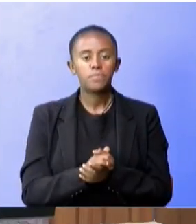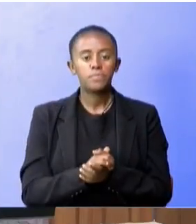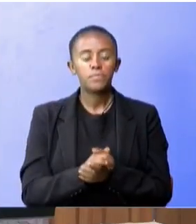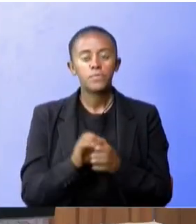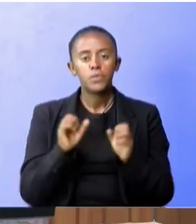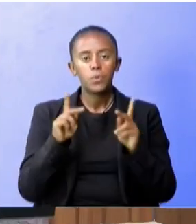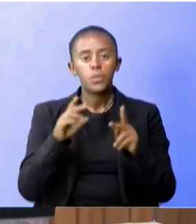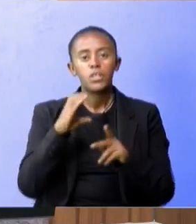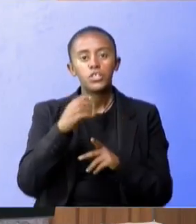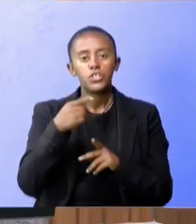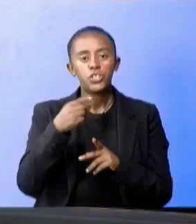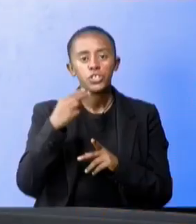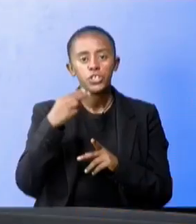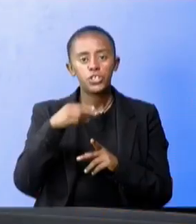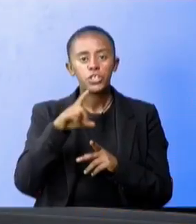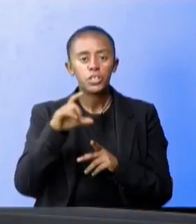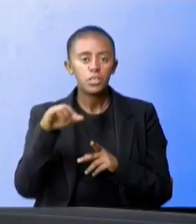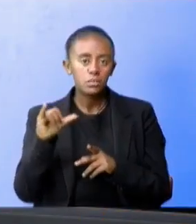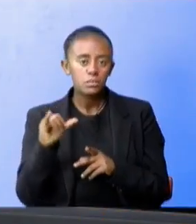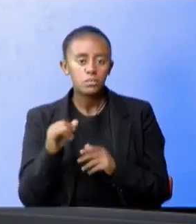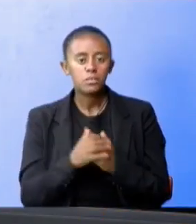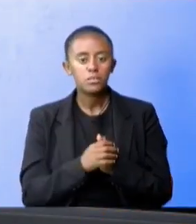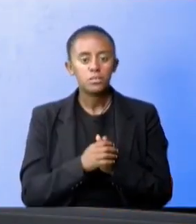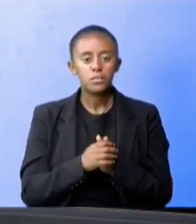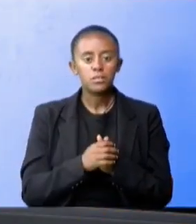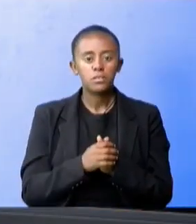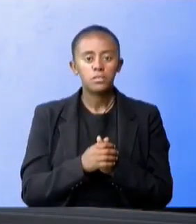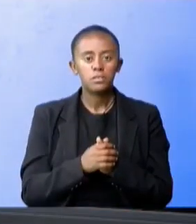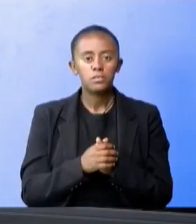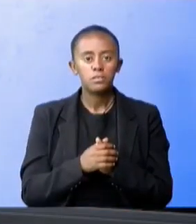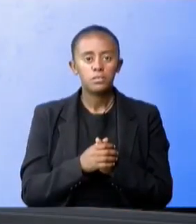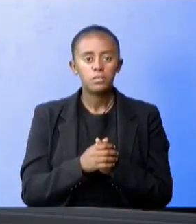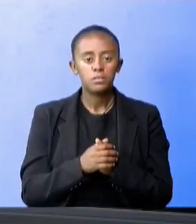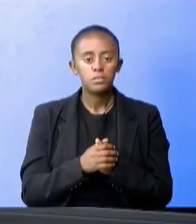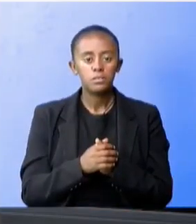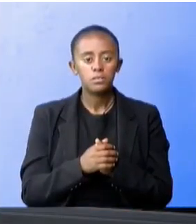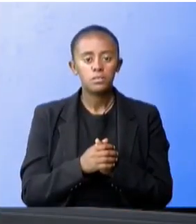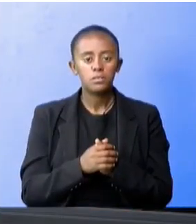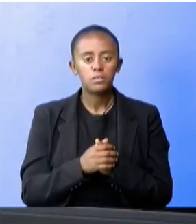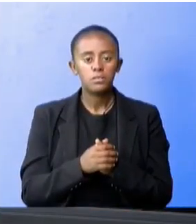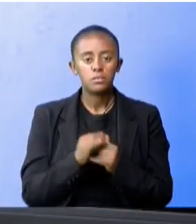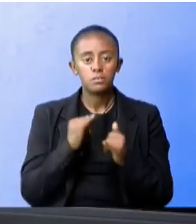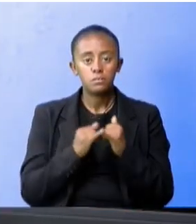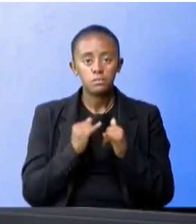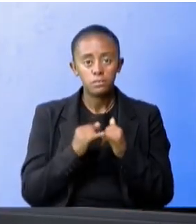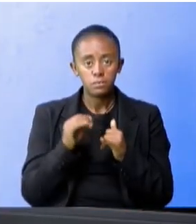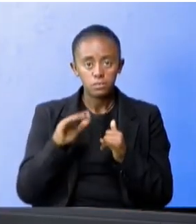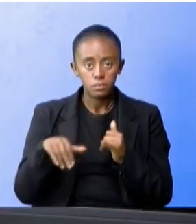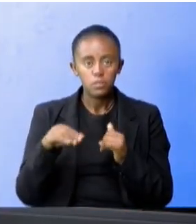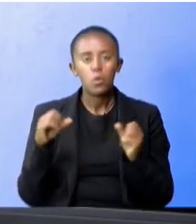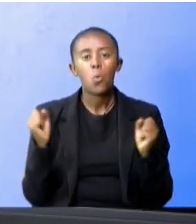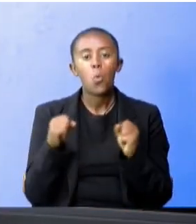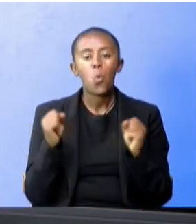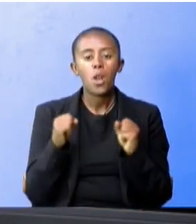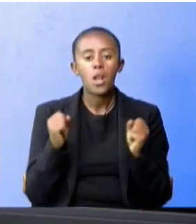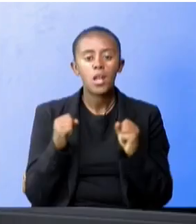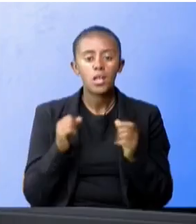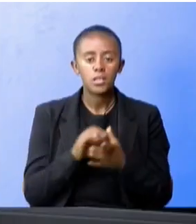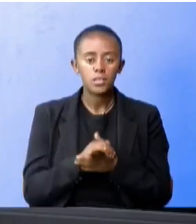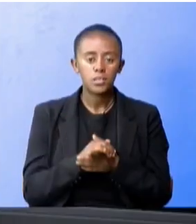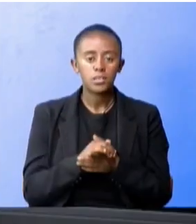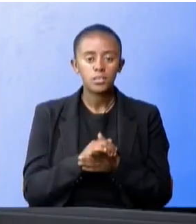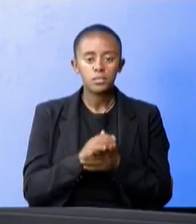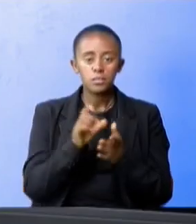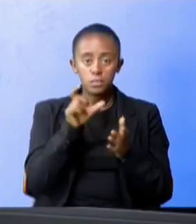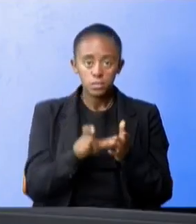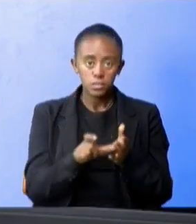Okay, what about chilly? The last word, which is left is cold. So these